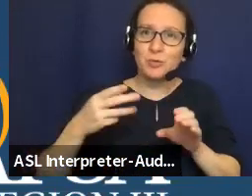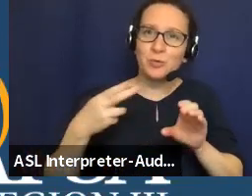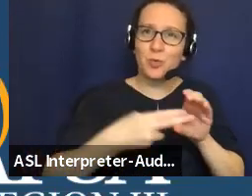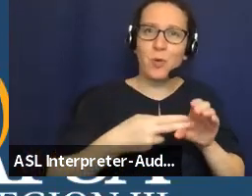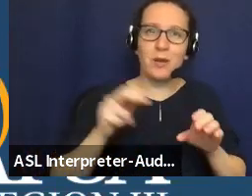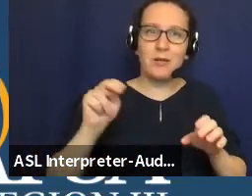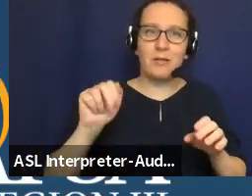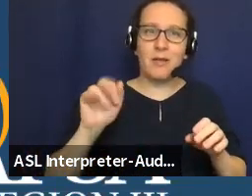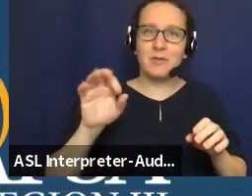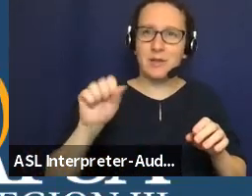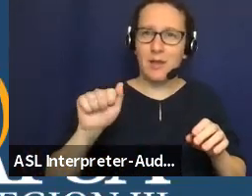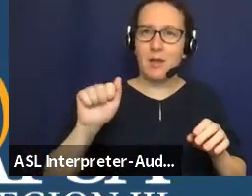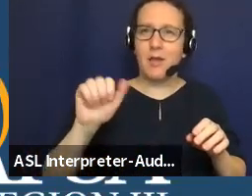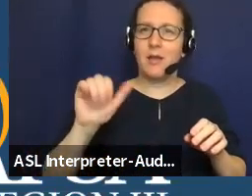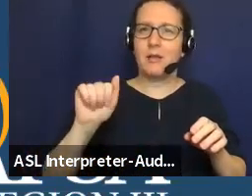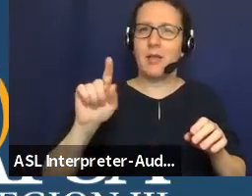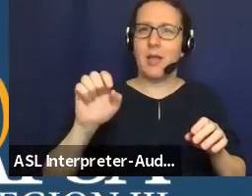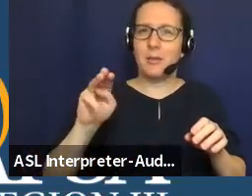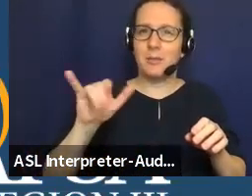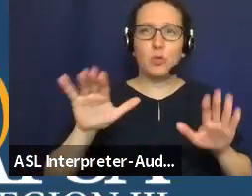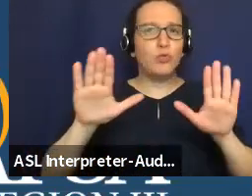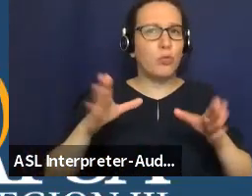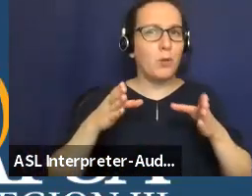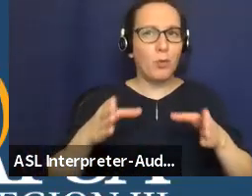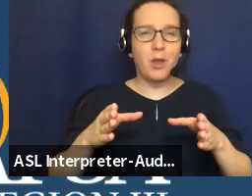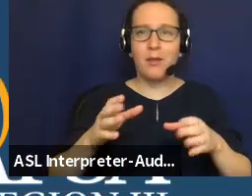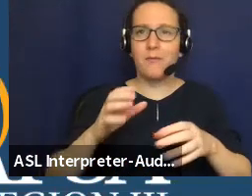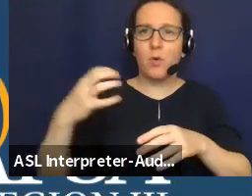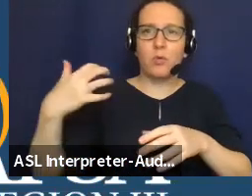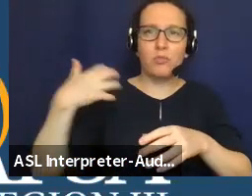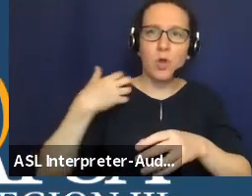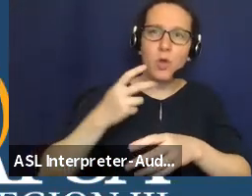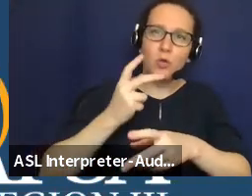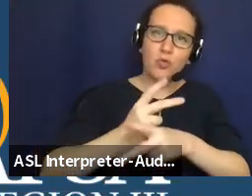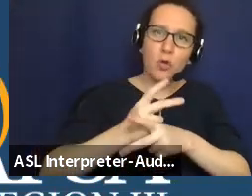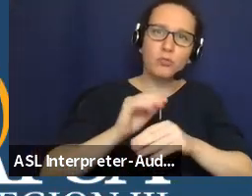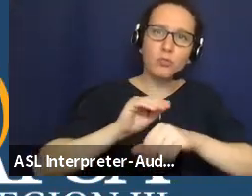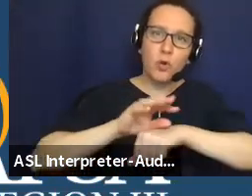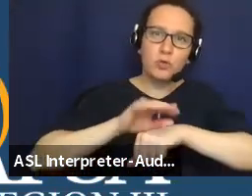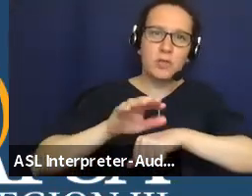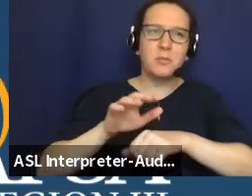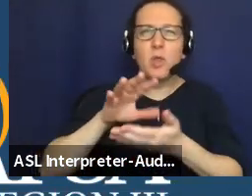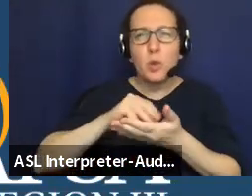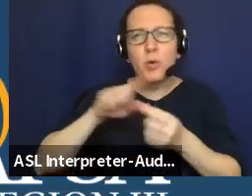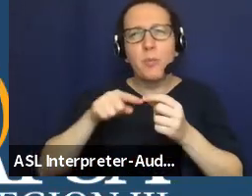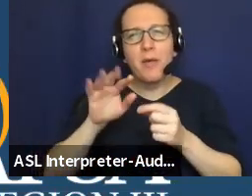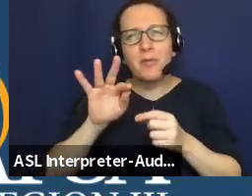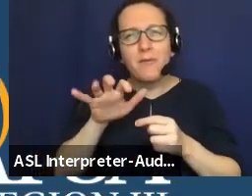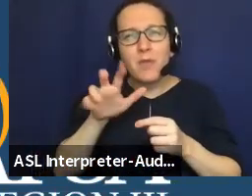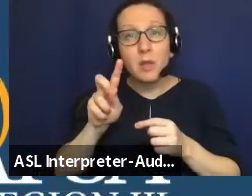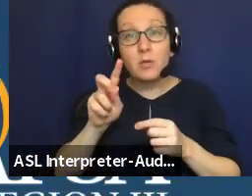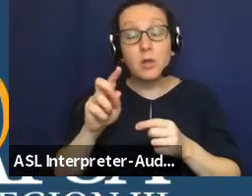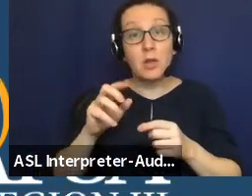It's a great way to get coaching and just learning more about the fields, and the deadline to apply for that is